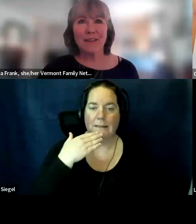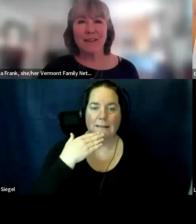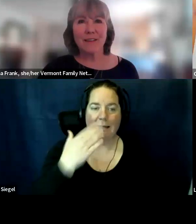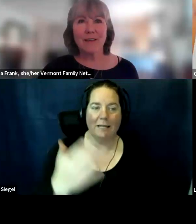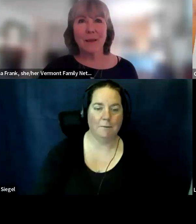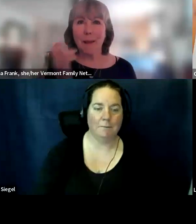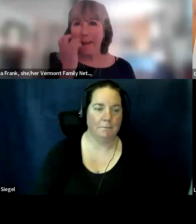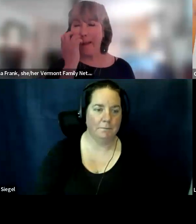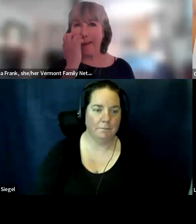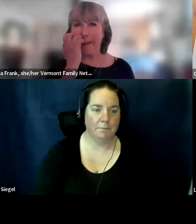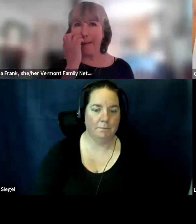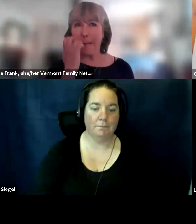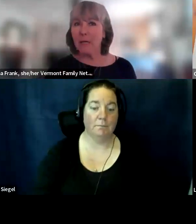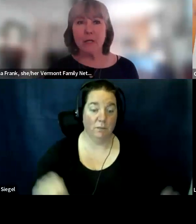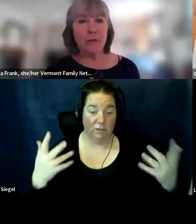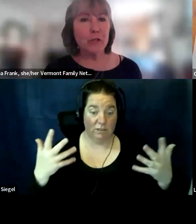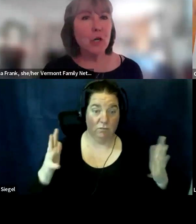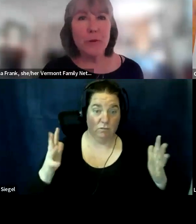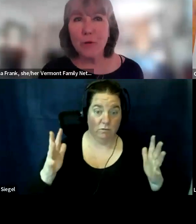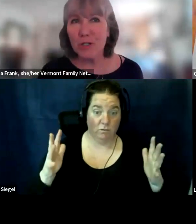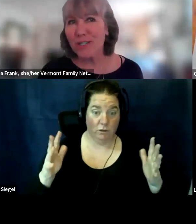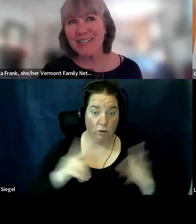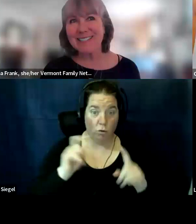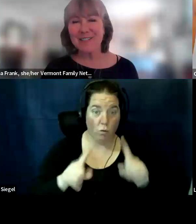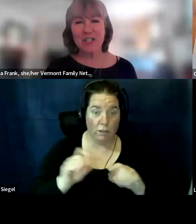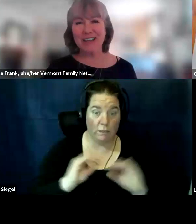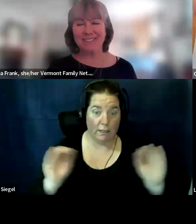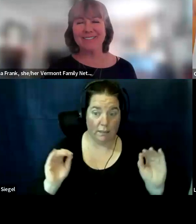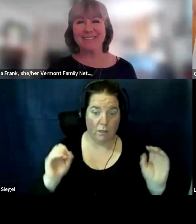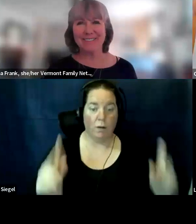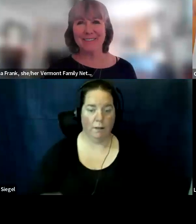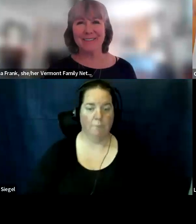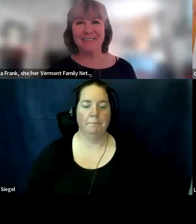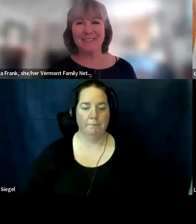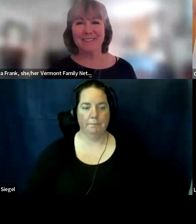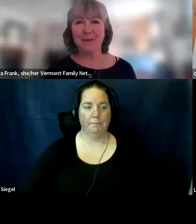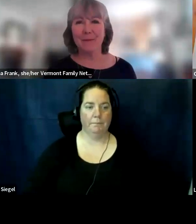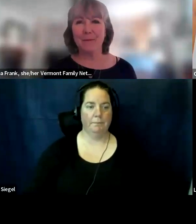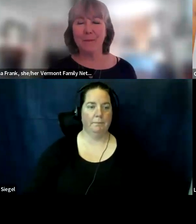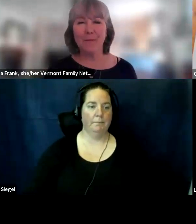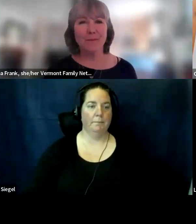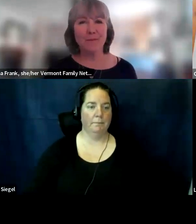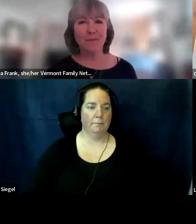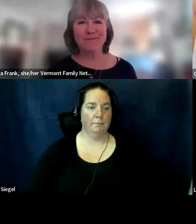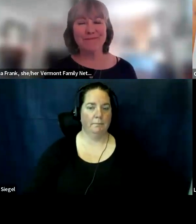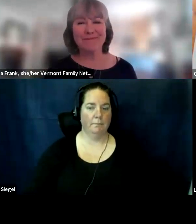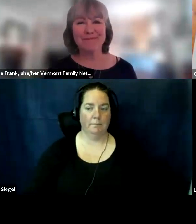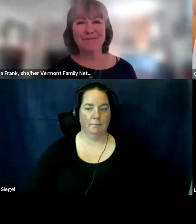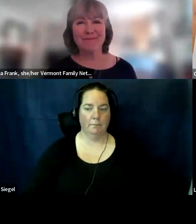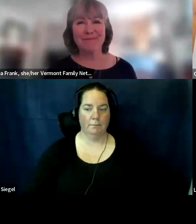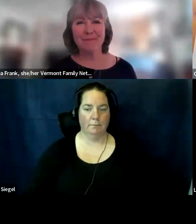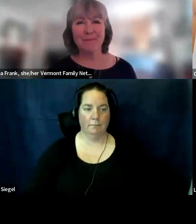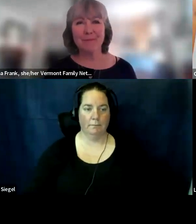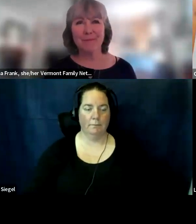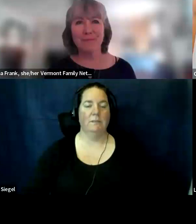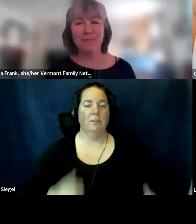So there are no more questions, right, Martha? There's no other questions that I Okay. see in the chat. So I anticipate there'll be a lot more questions in our second